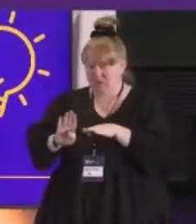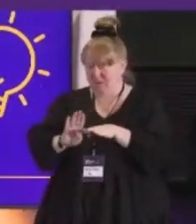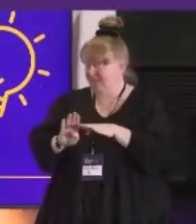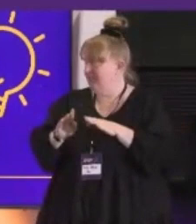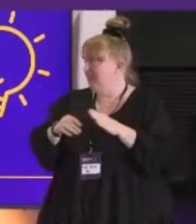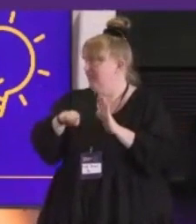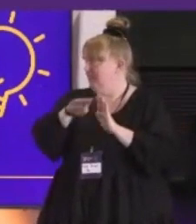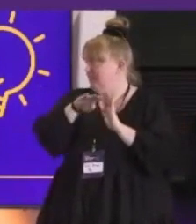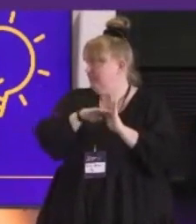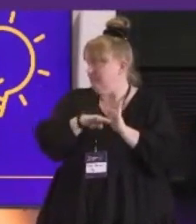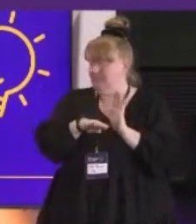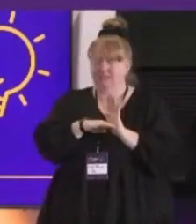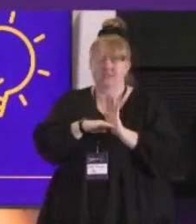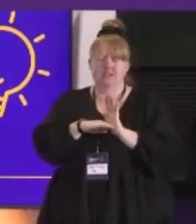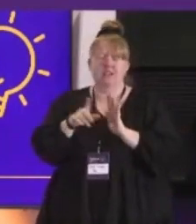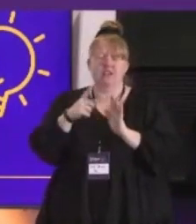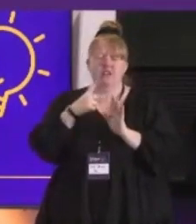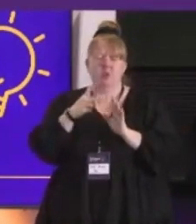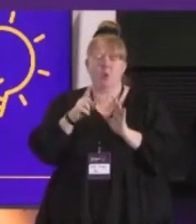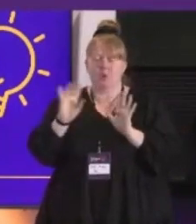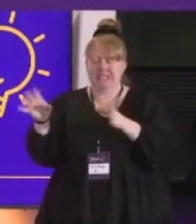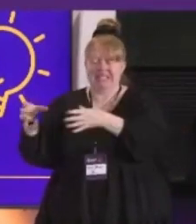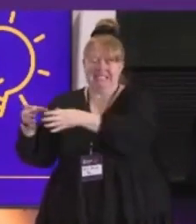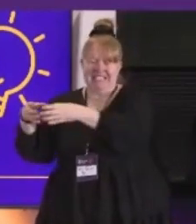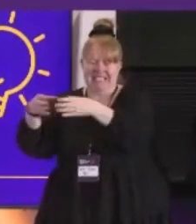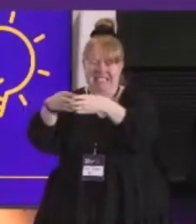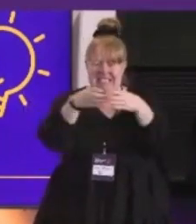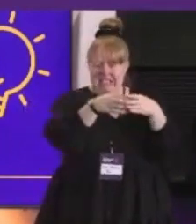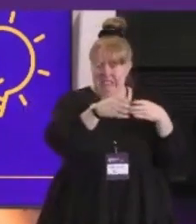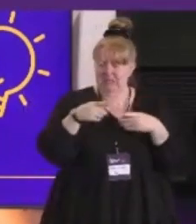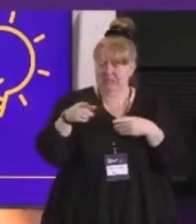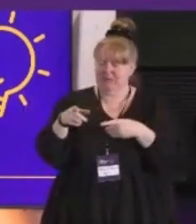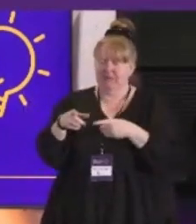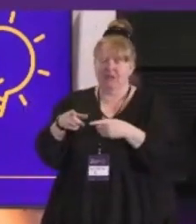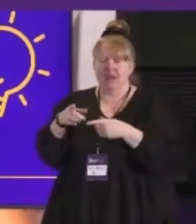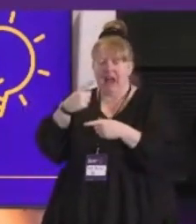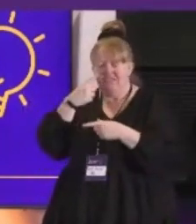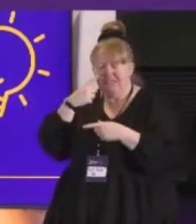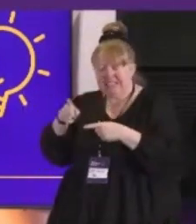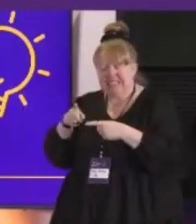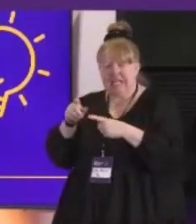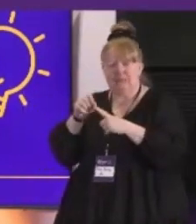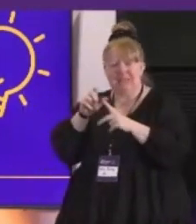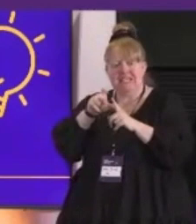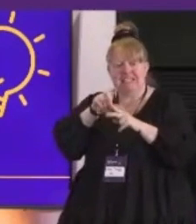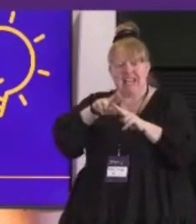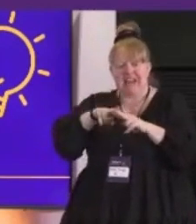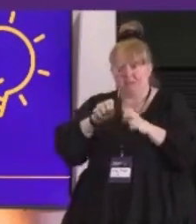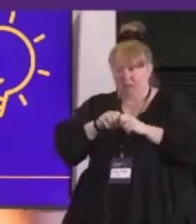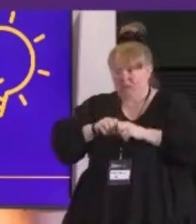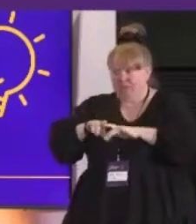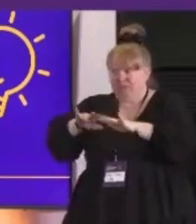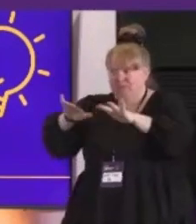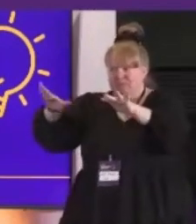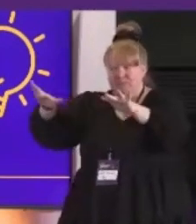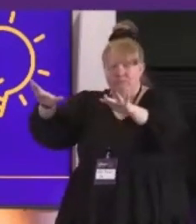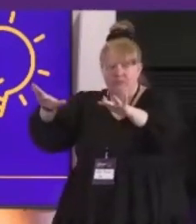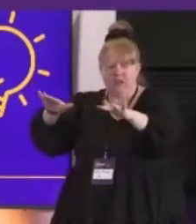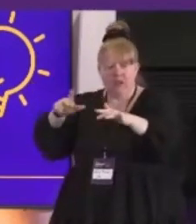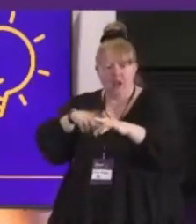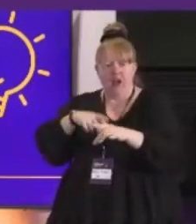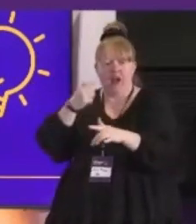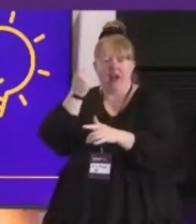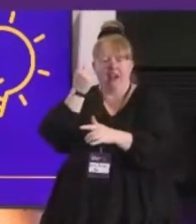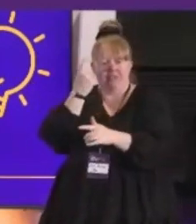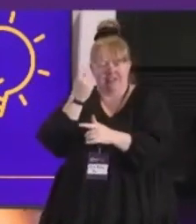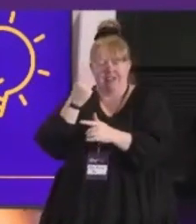wide teams, people putting out PDFs that are far more accessible. It's just seeing it organically in a space that you haven't directly engaged